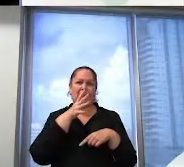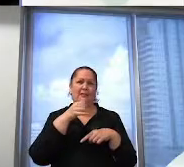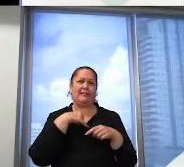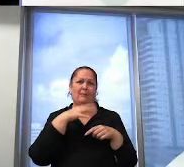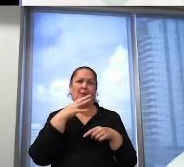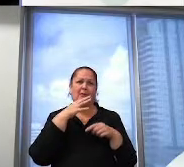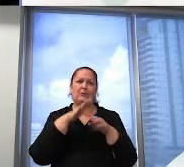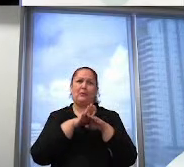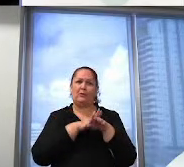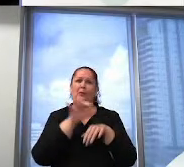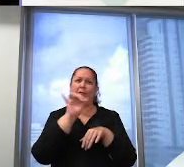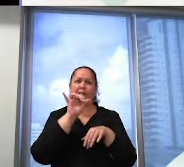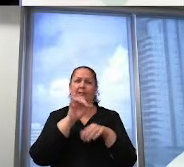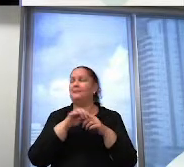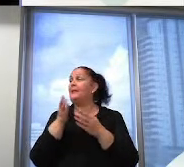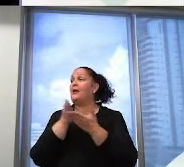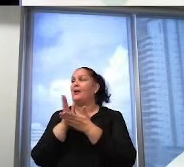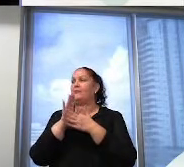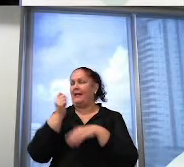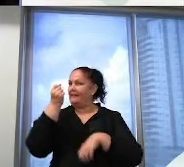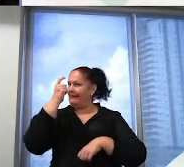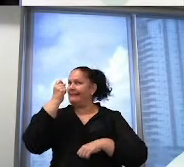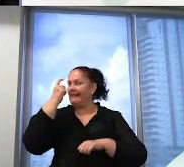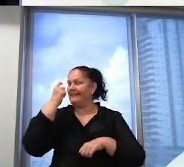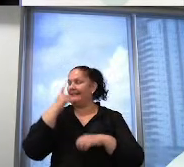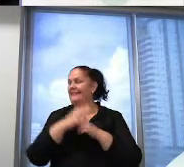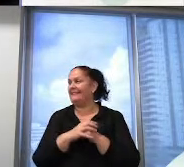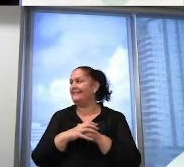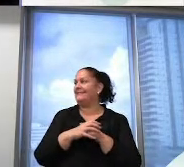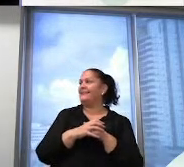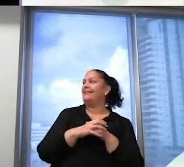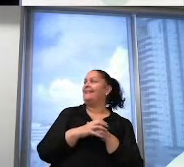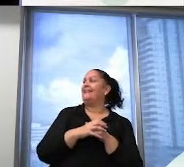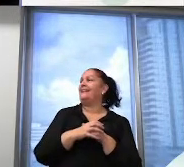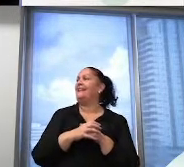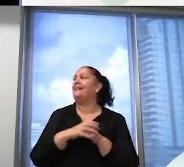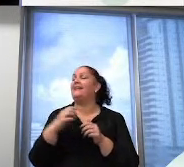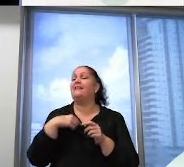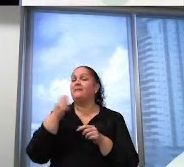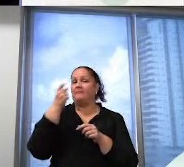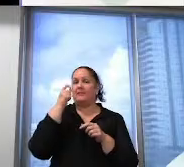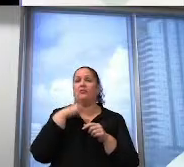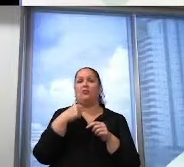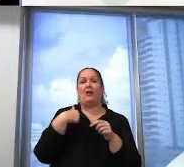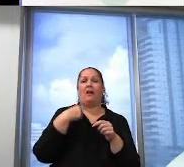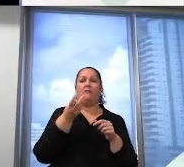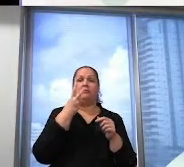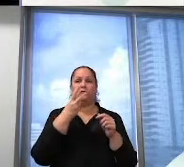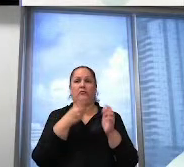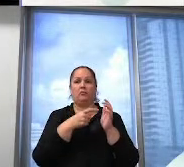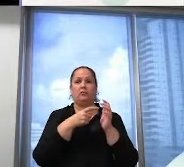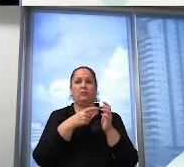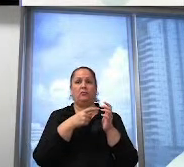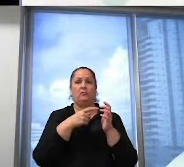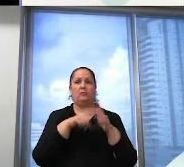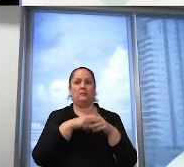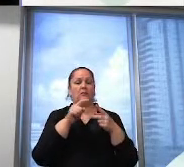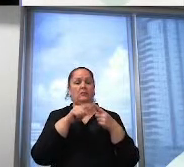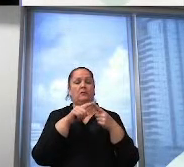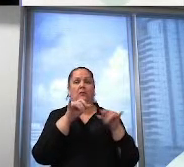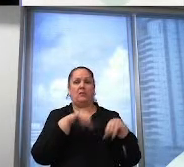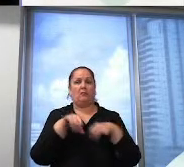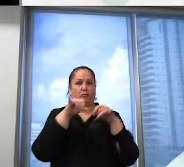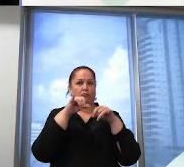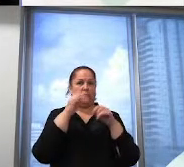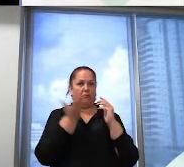hate to say this, but I need you to talk a little slower too. All right, got it, Thank you. understood. Okay, so I understand you've got two basic initiatives here.